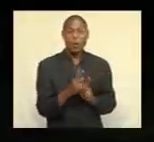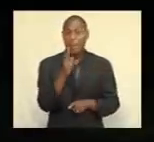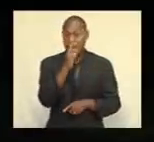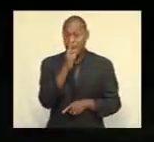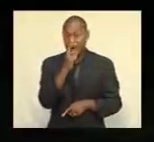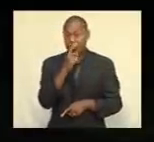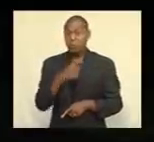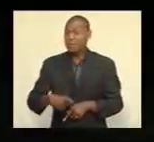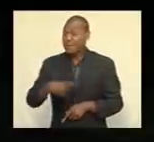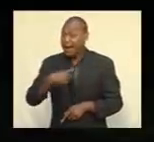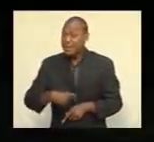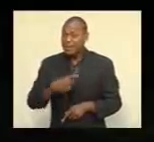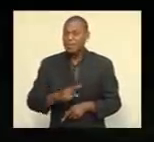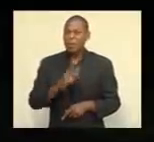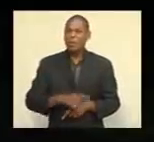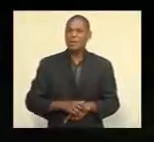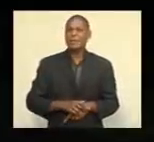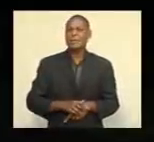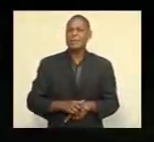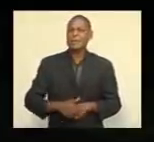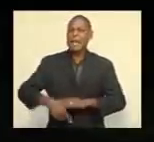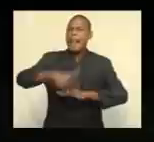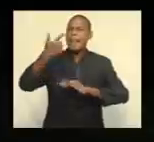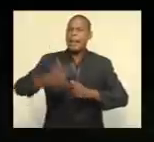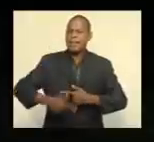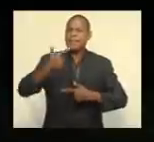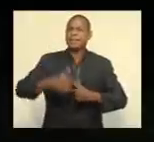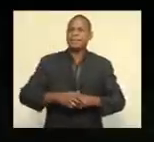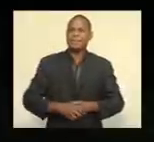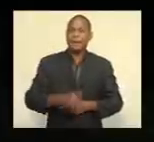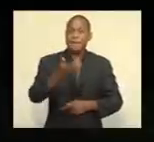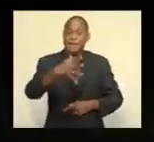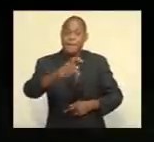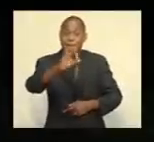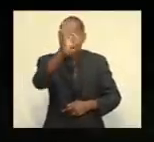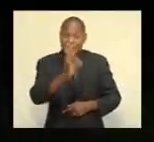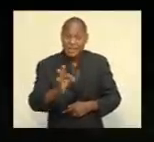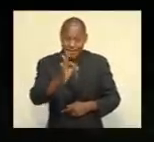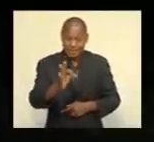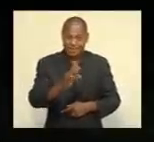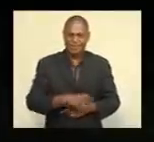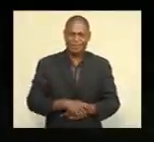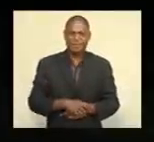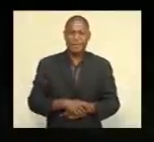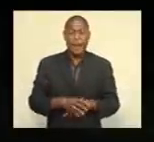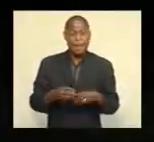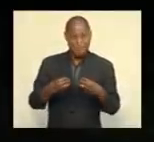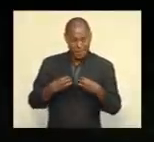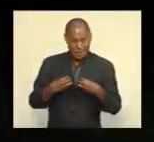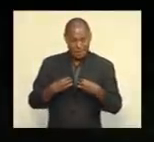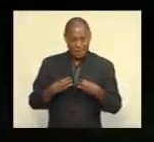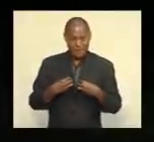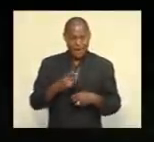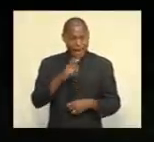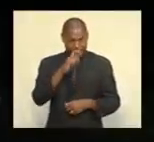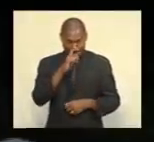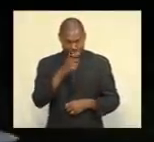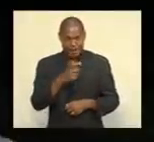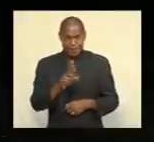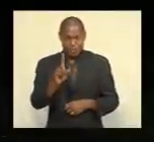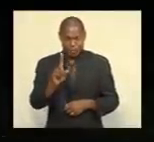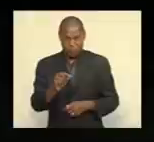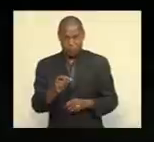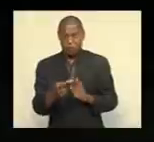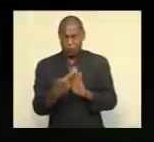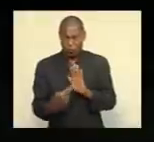limit customer capacity by 50%. And those businesses that cannot manage these risks with